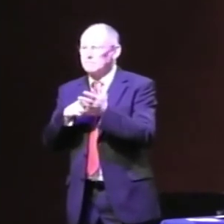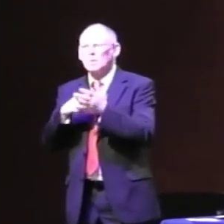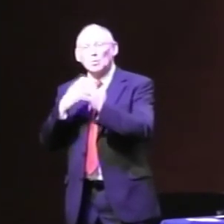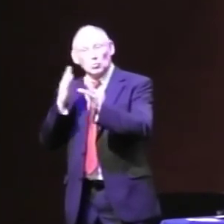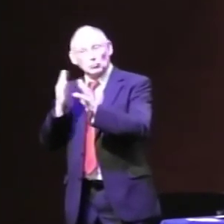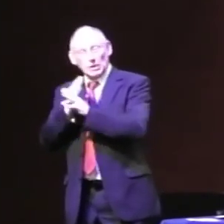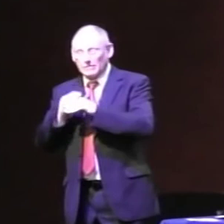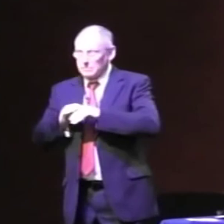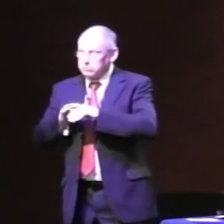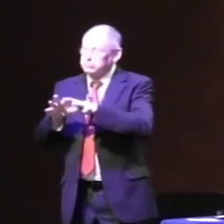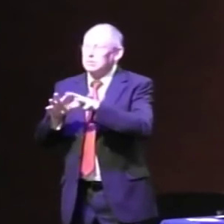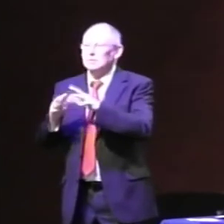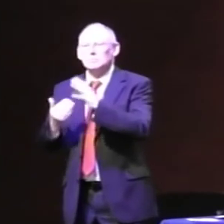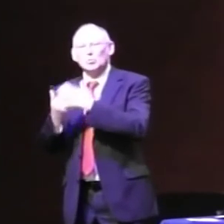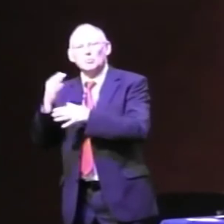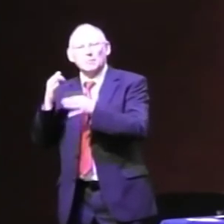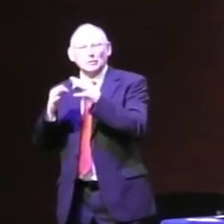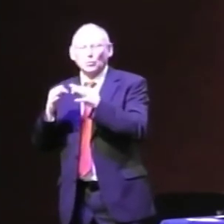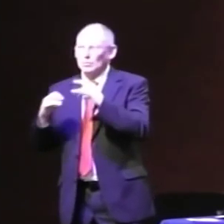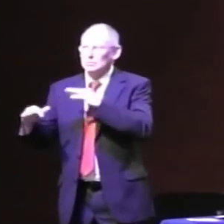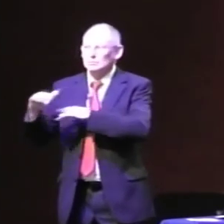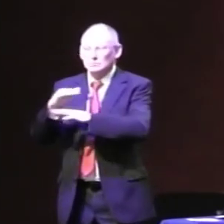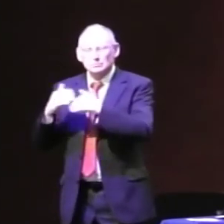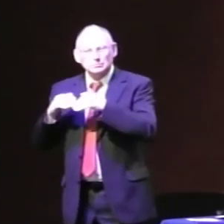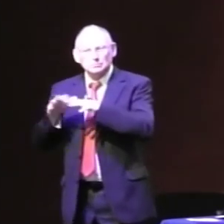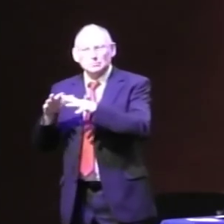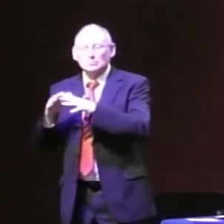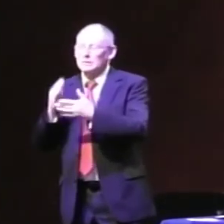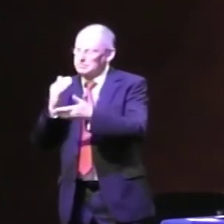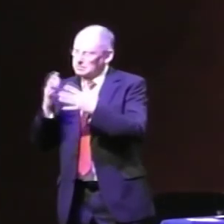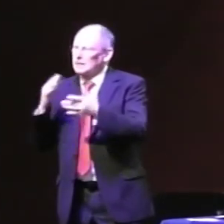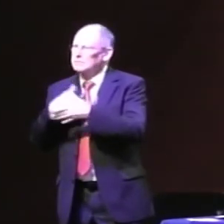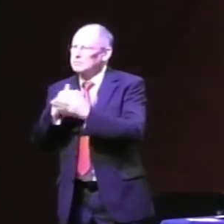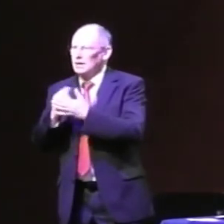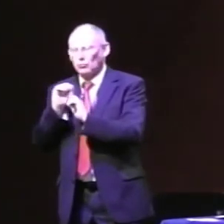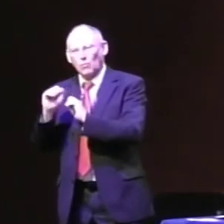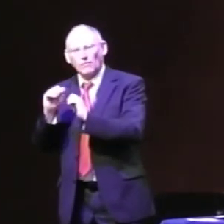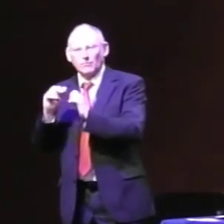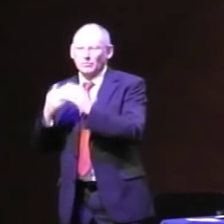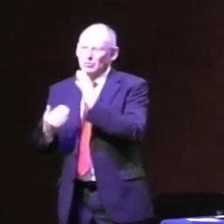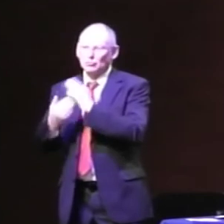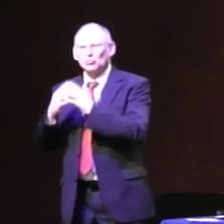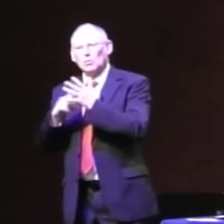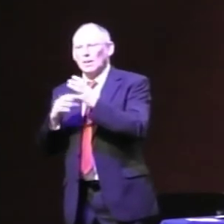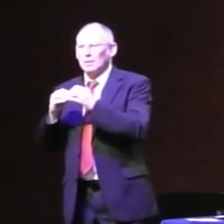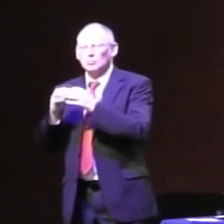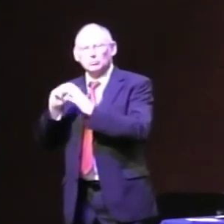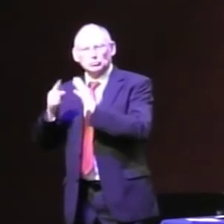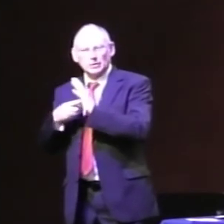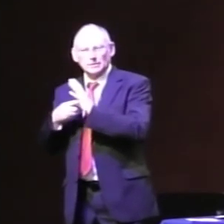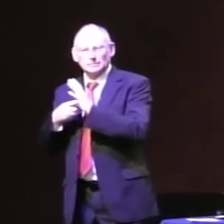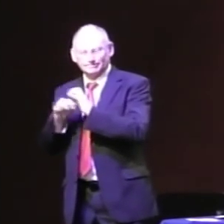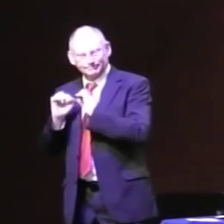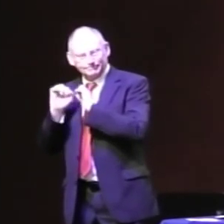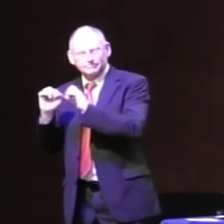Privatisation is the scourge of modern political economy. It has been an integral part of the neoliberal project. that has